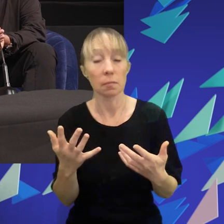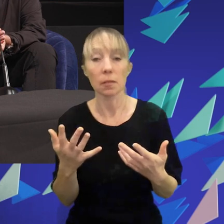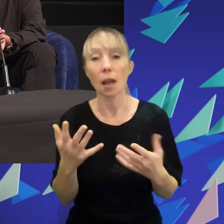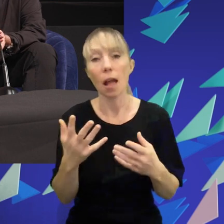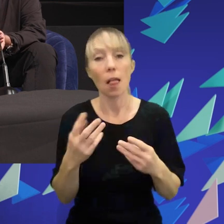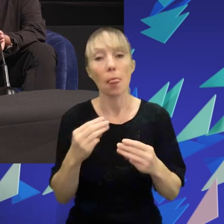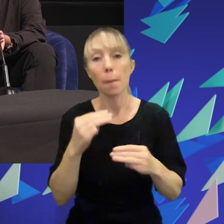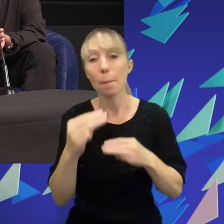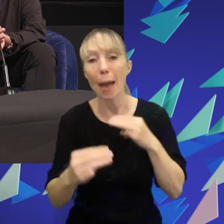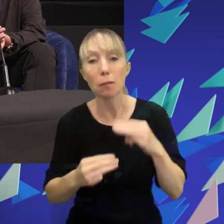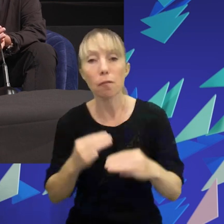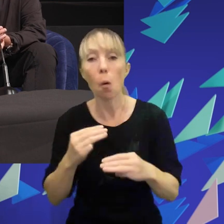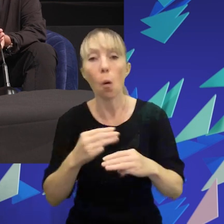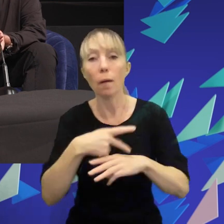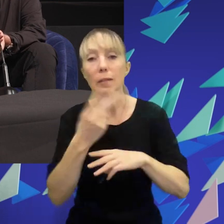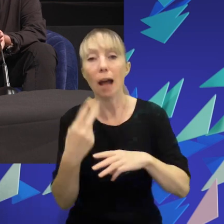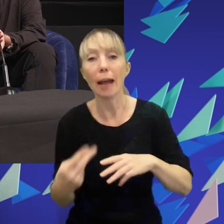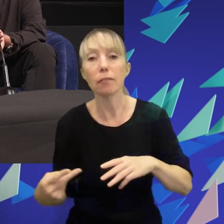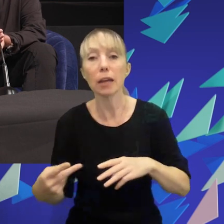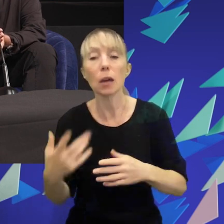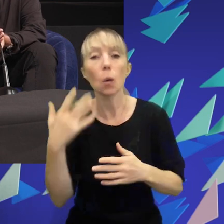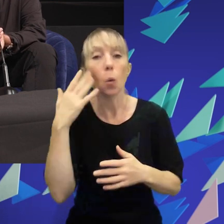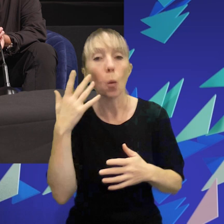the metaphor of diving is that